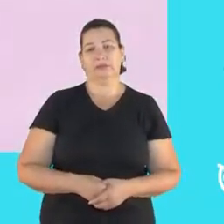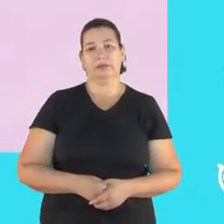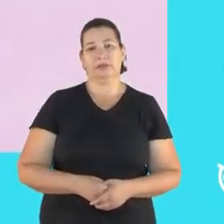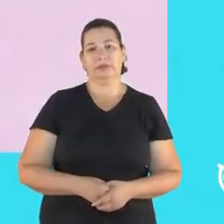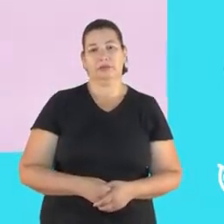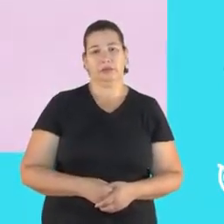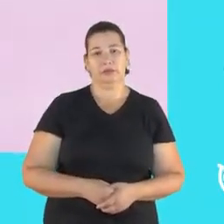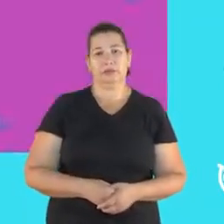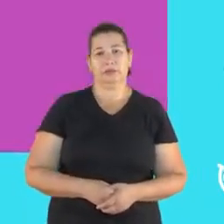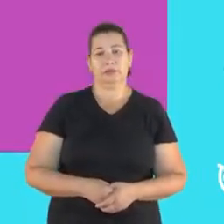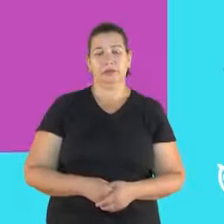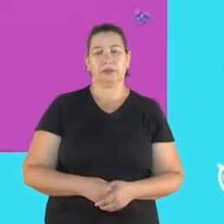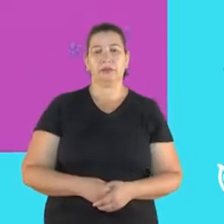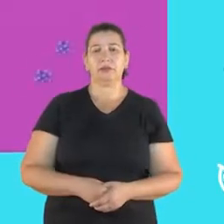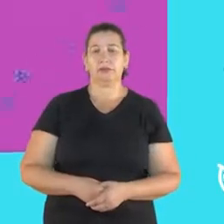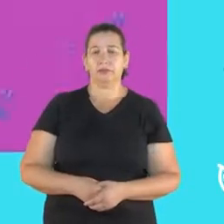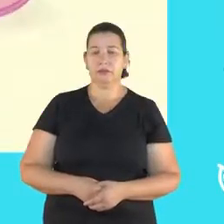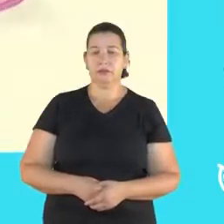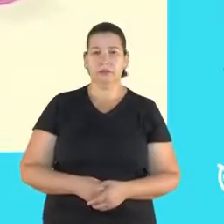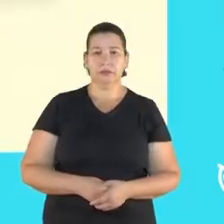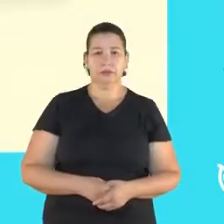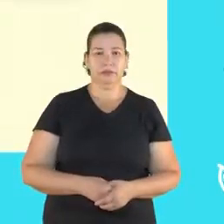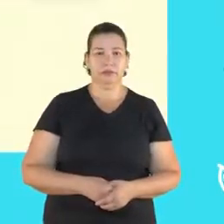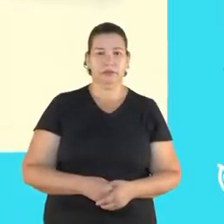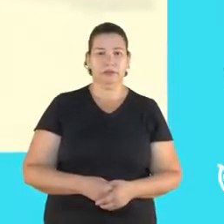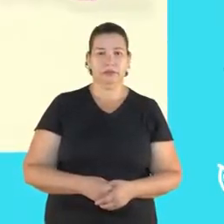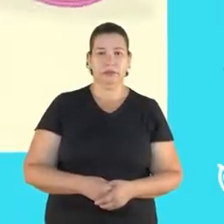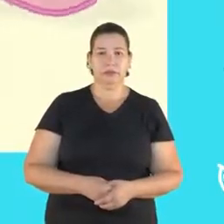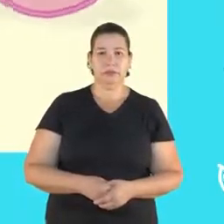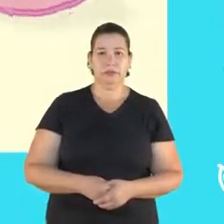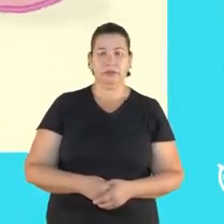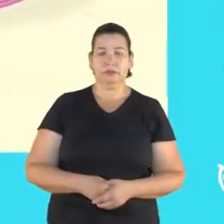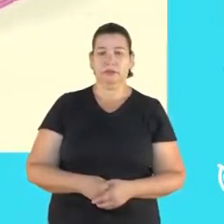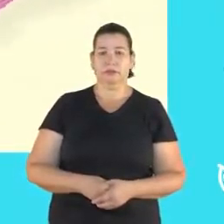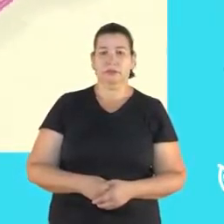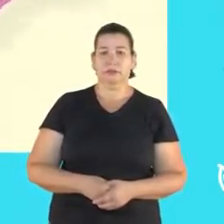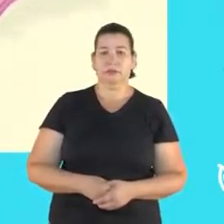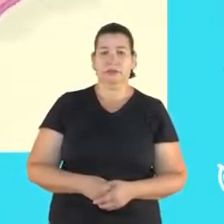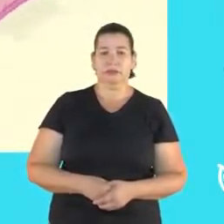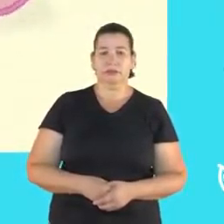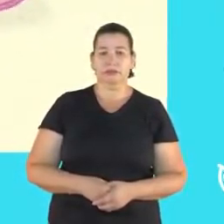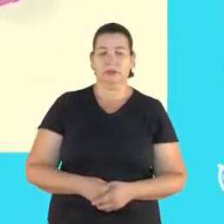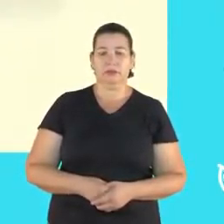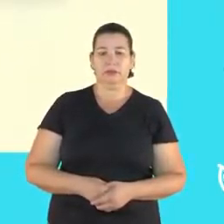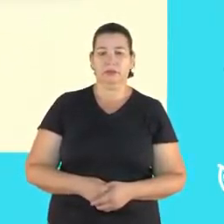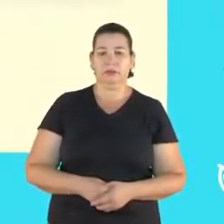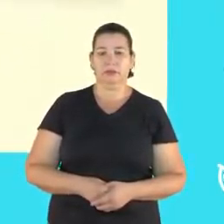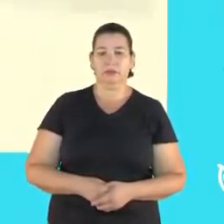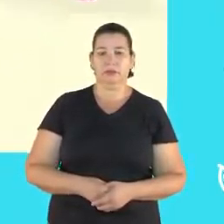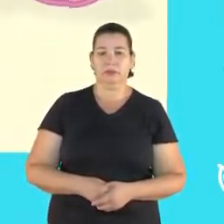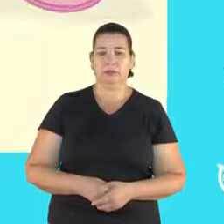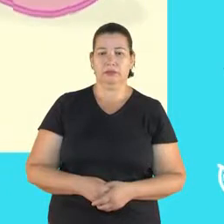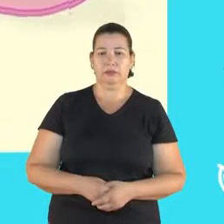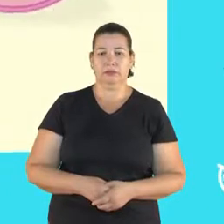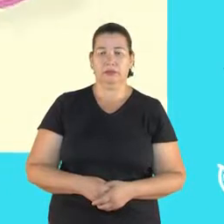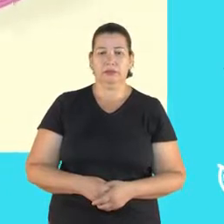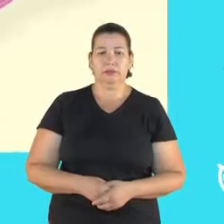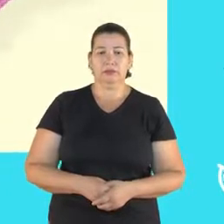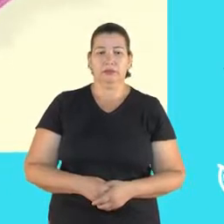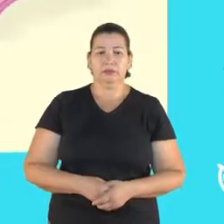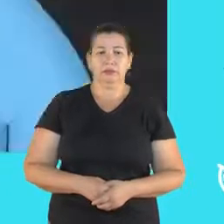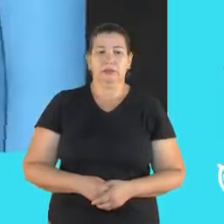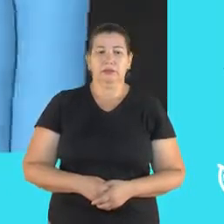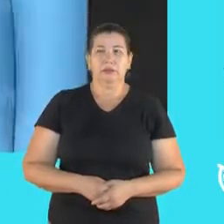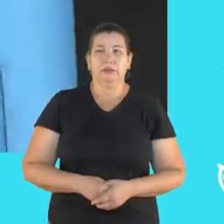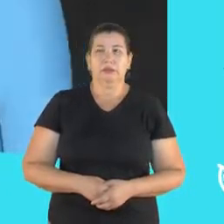hormones travel to most of the body's cells, where they influence how quickly those cells use energy and how rapidly they work. In